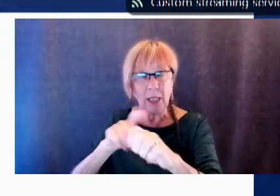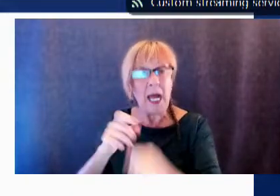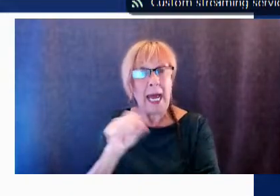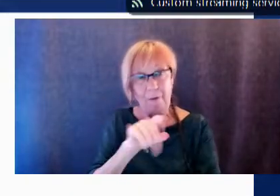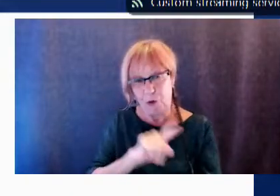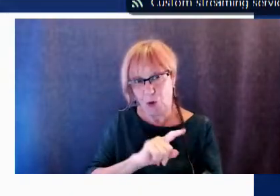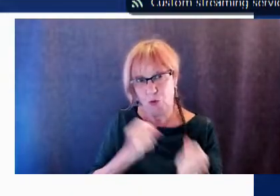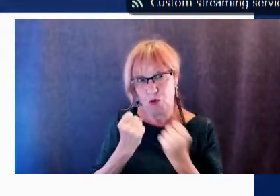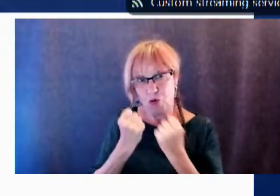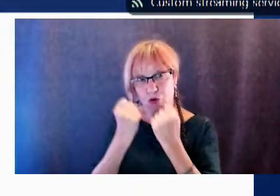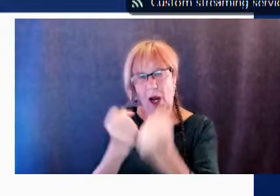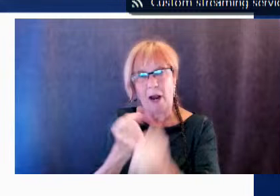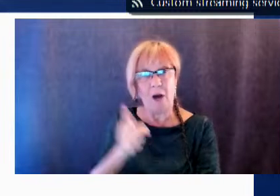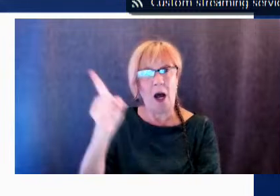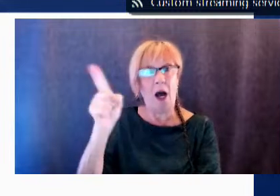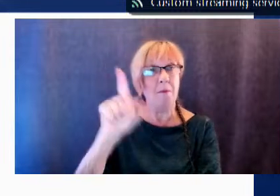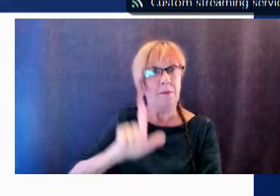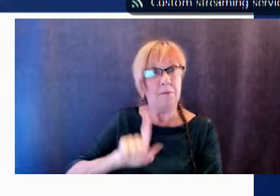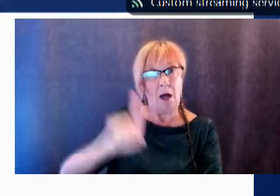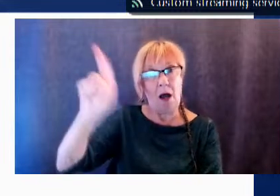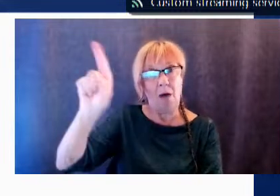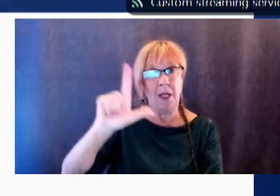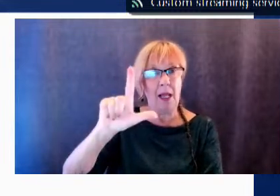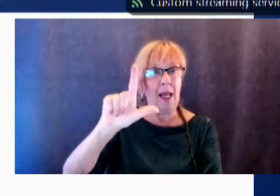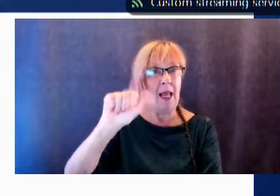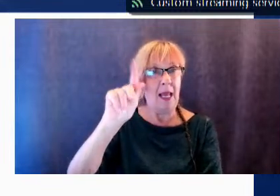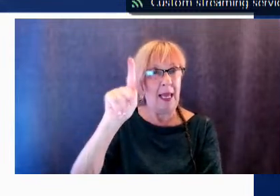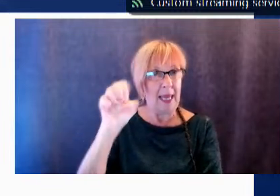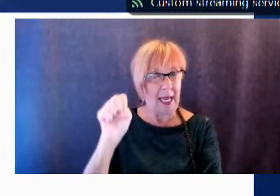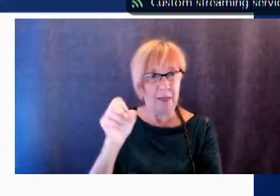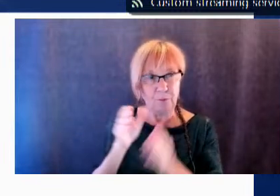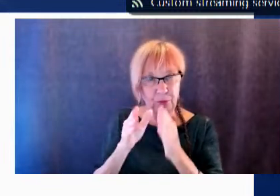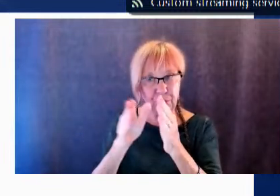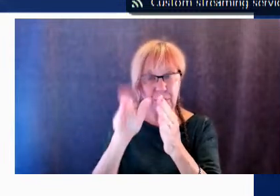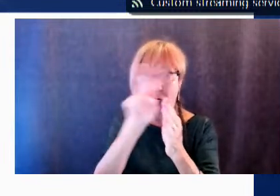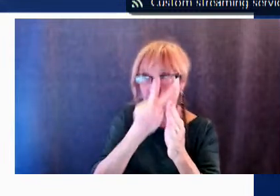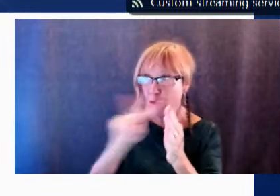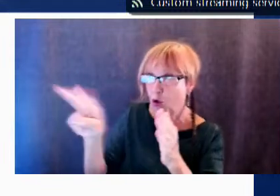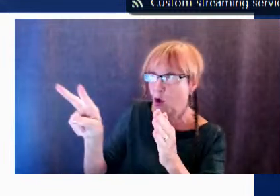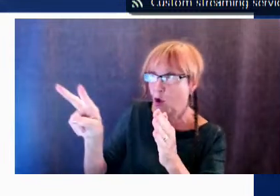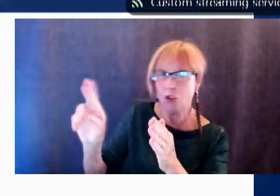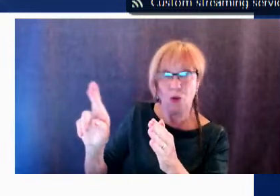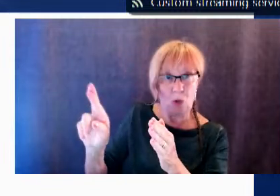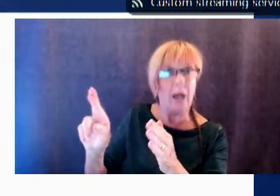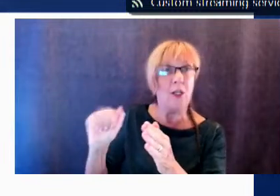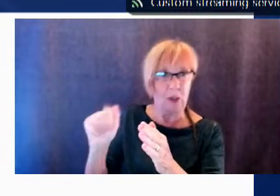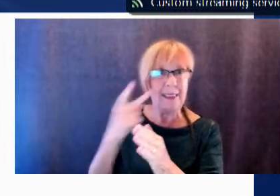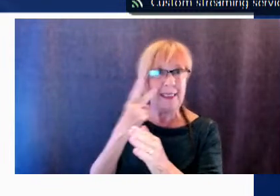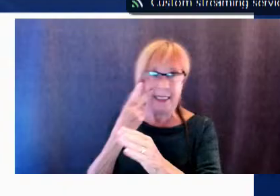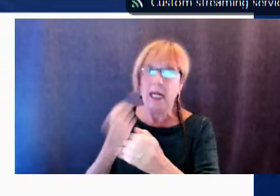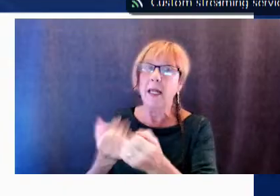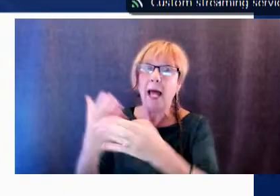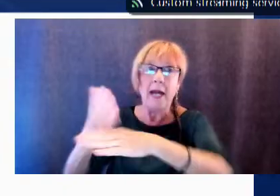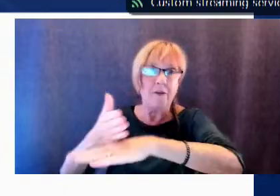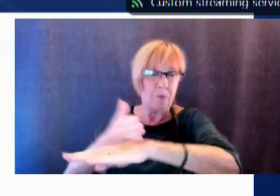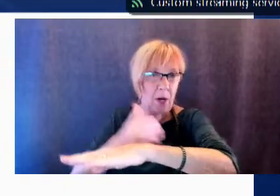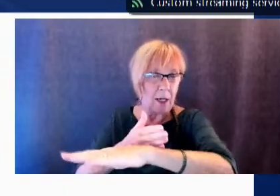Lake Avenue and you look off to your right, you'll see a lot of progress has been made.